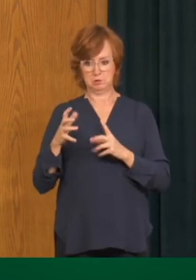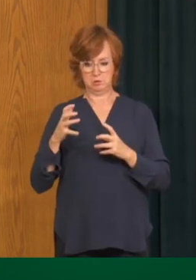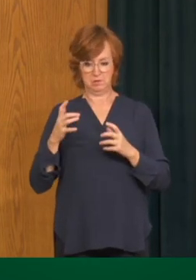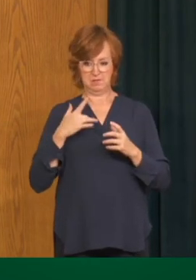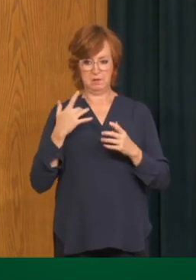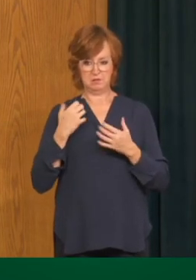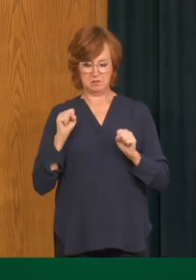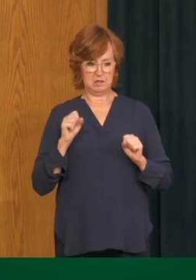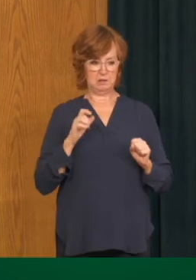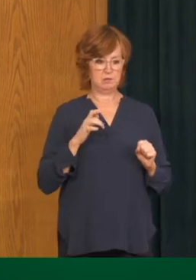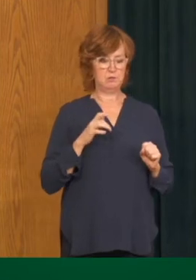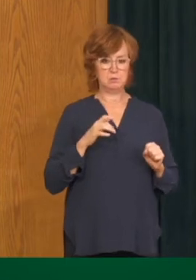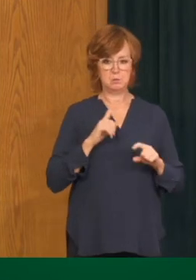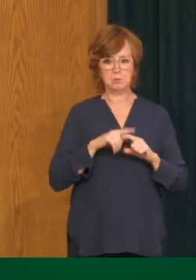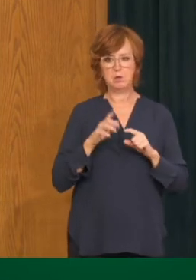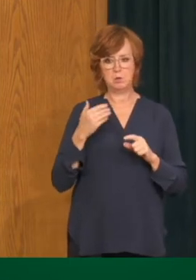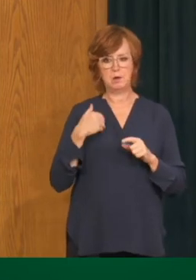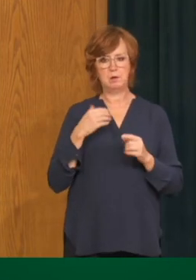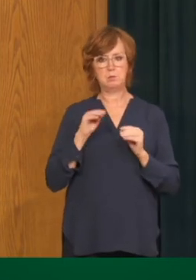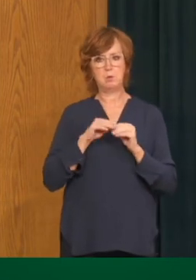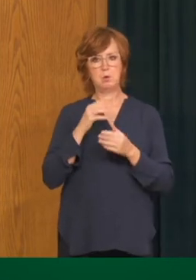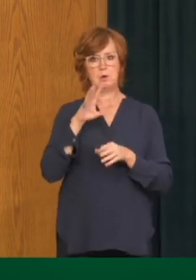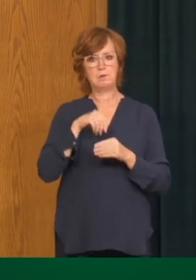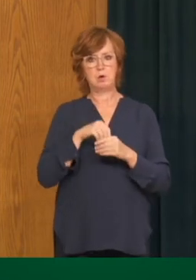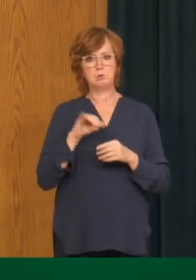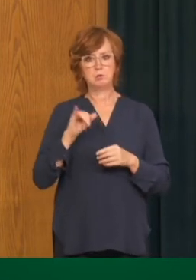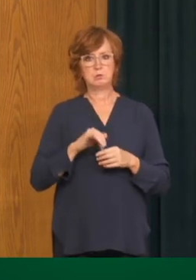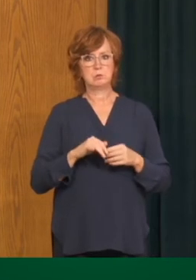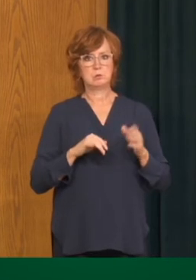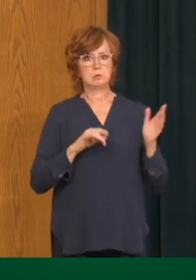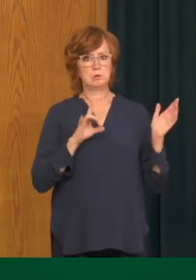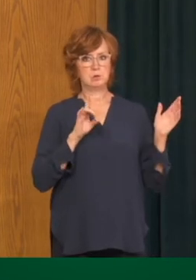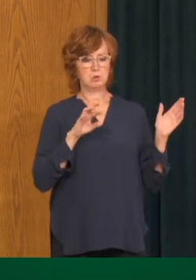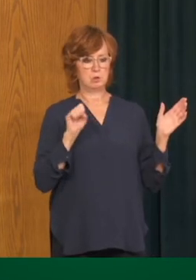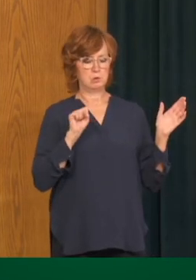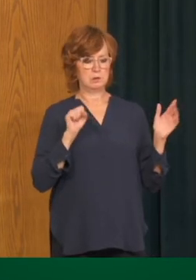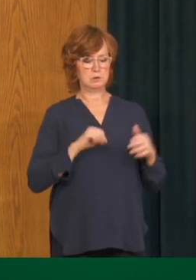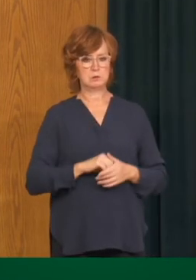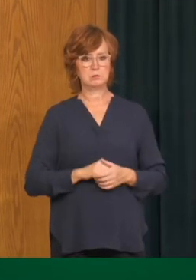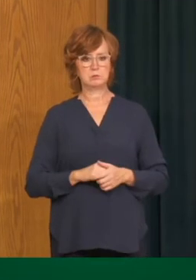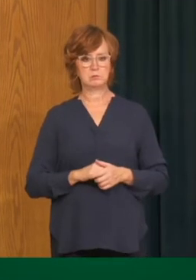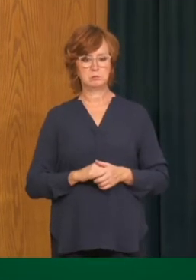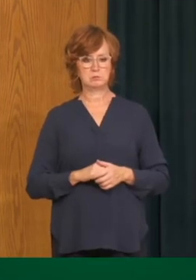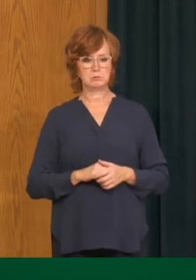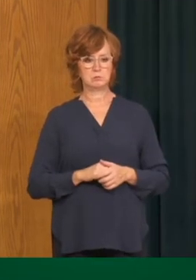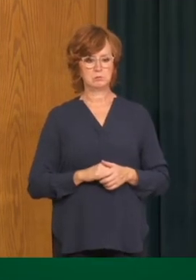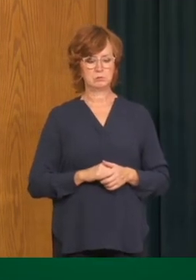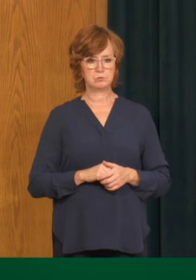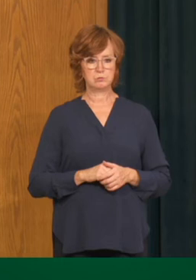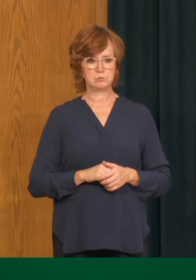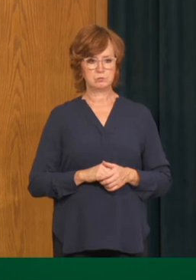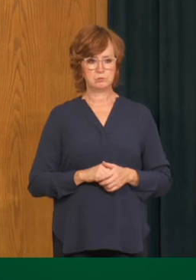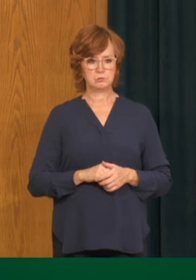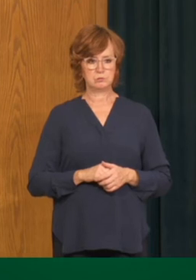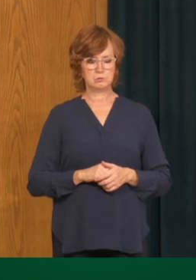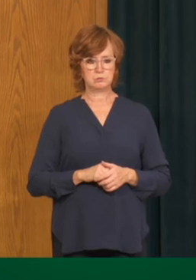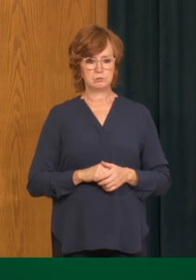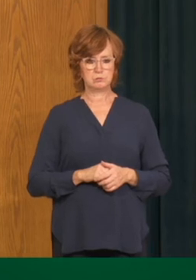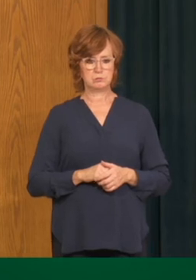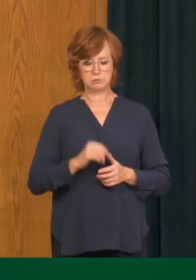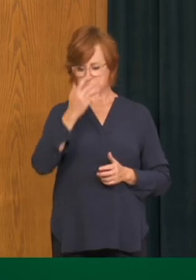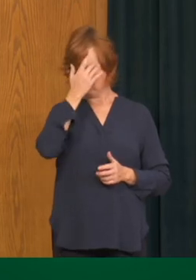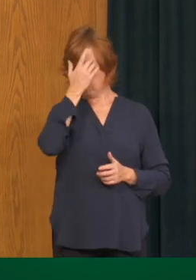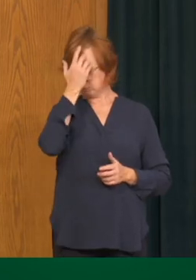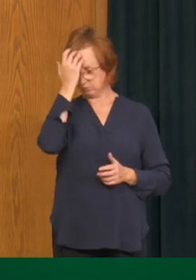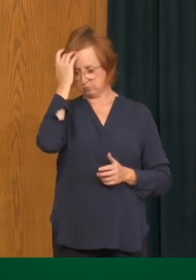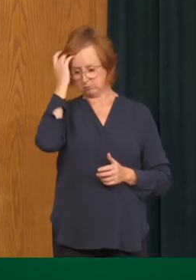2 operation. But Dr. Shahab, you'll have much more detail on that. Yeah. So on the public health side, local medical health officers and public health